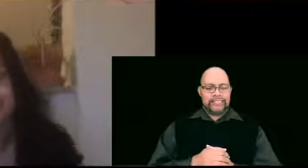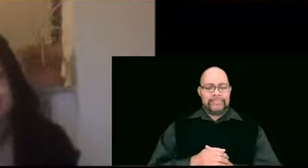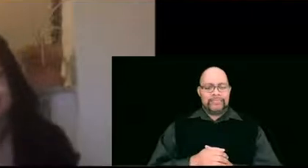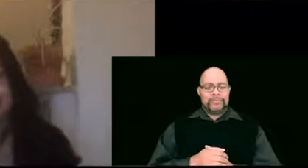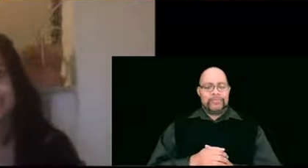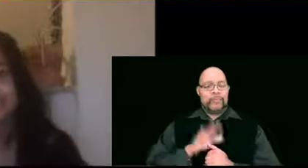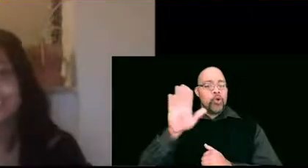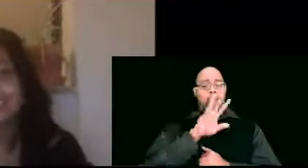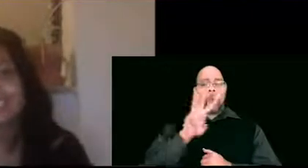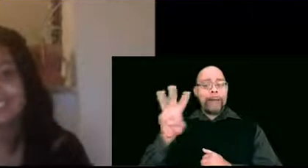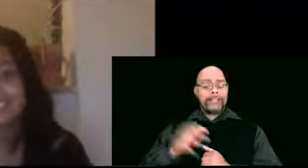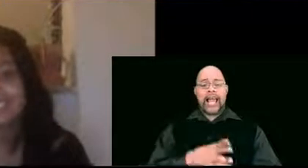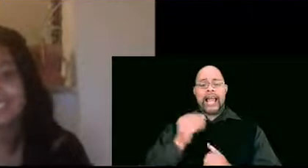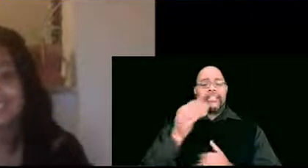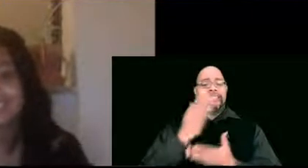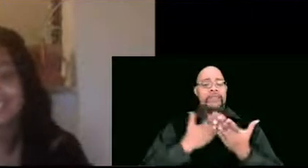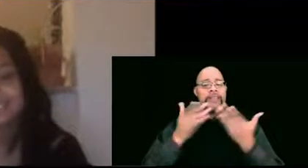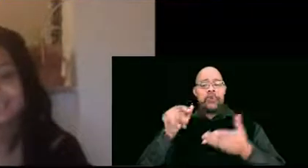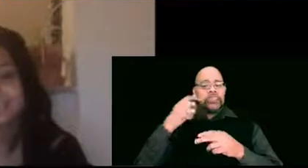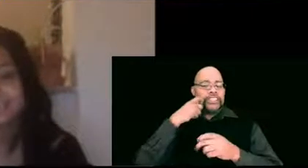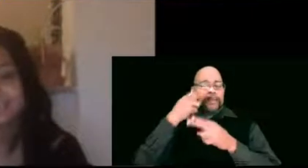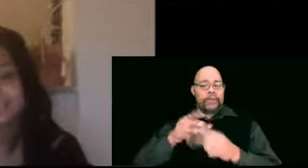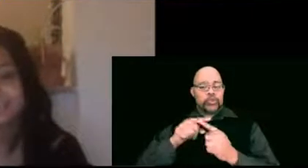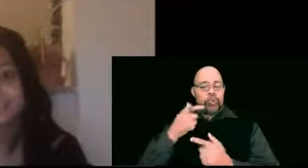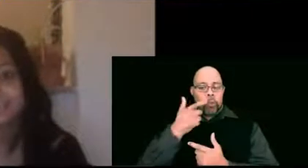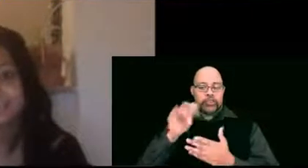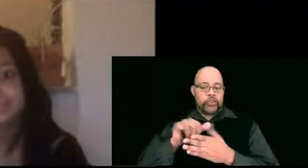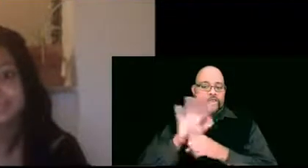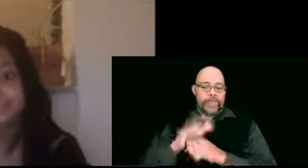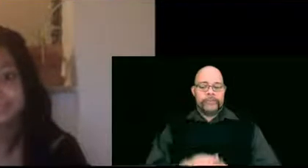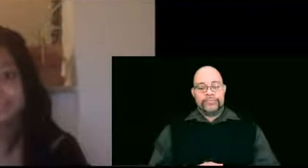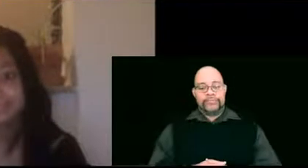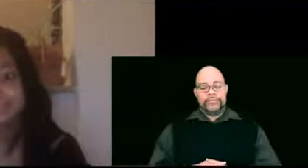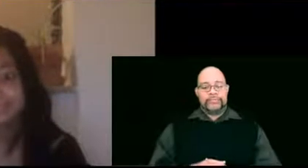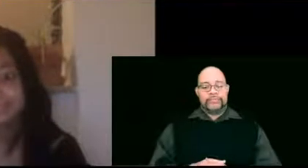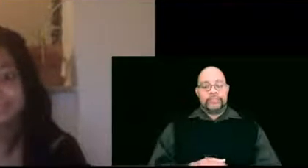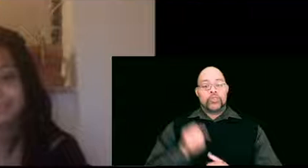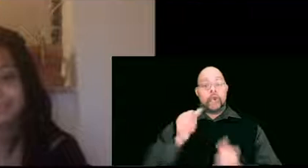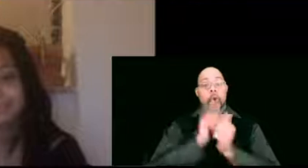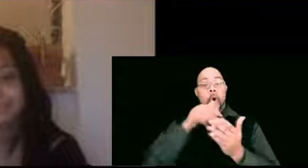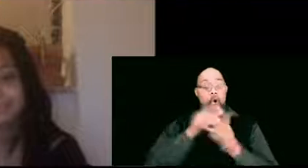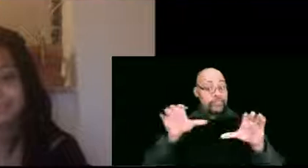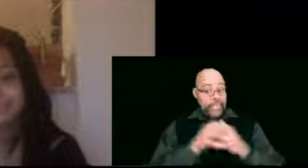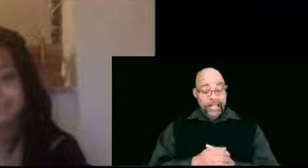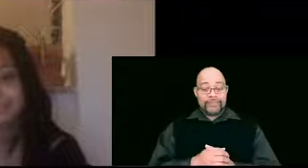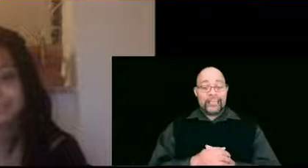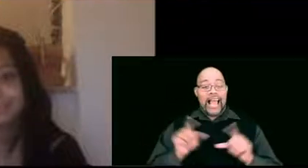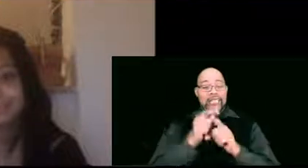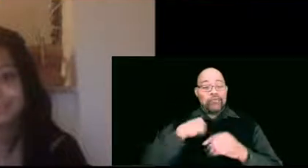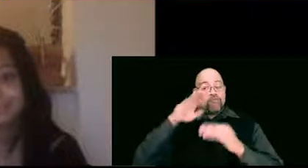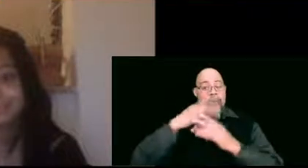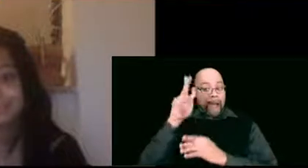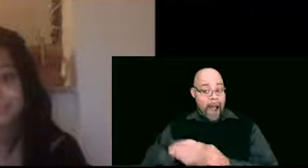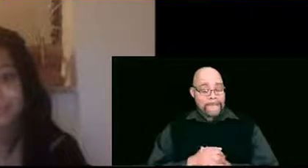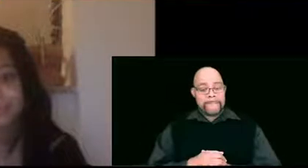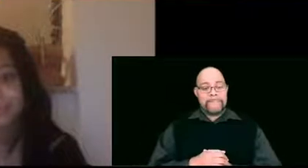access your website and some of the things that you just mentioned to watch your films. So with all that you've done,